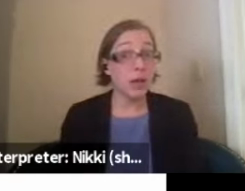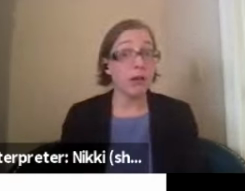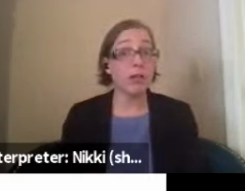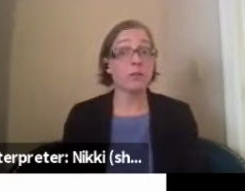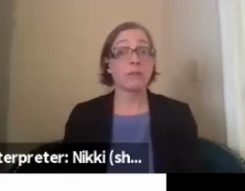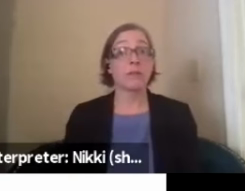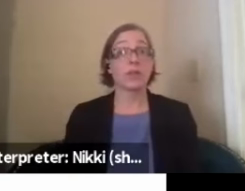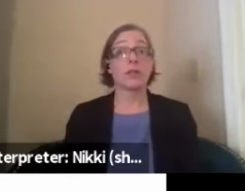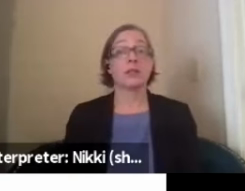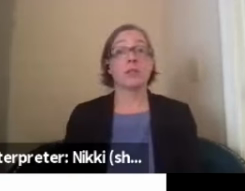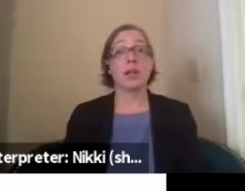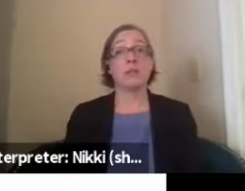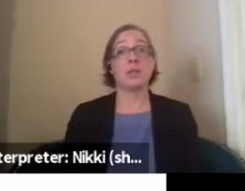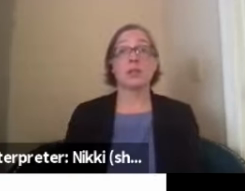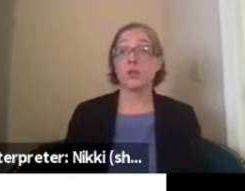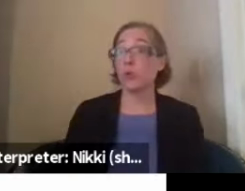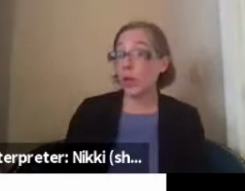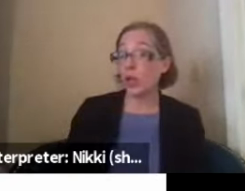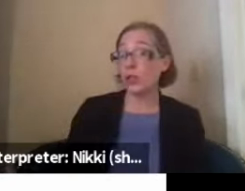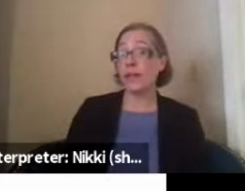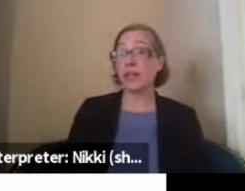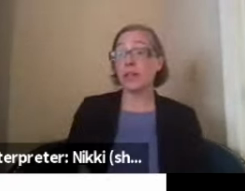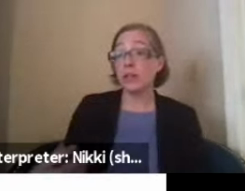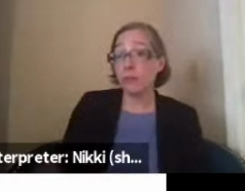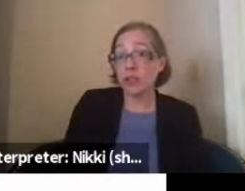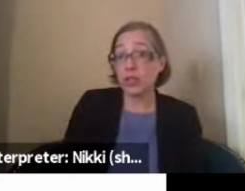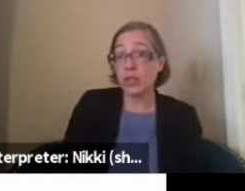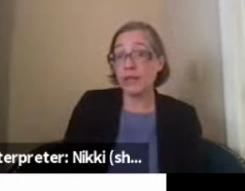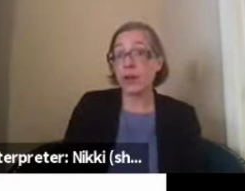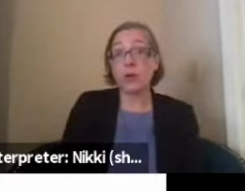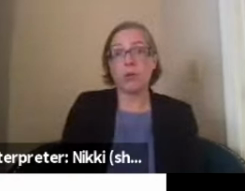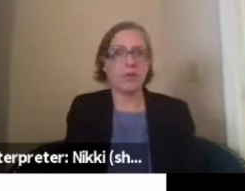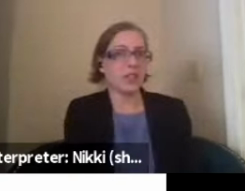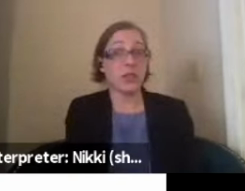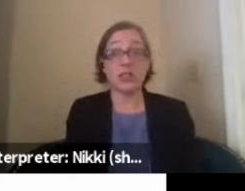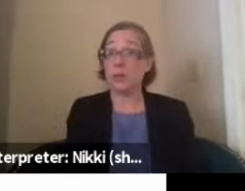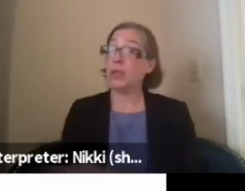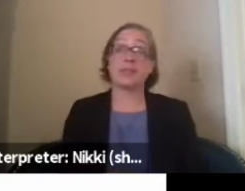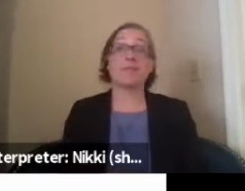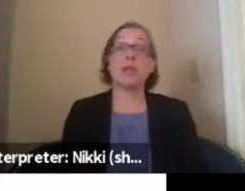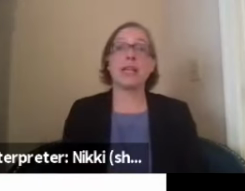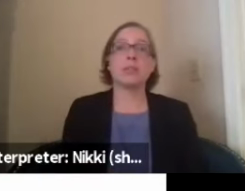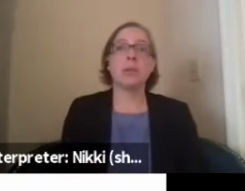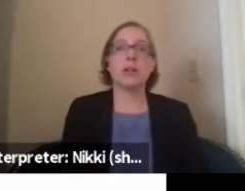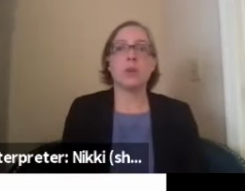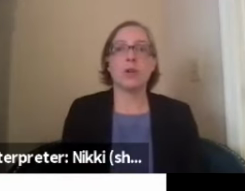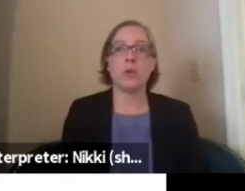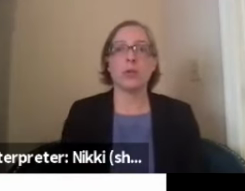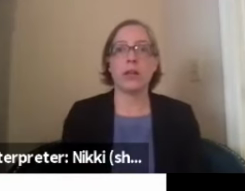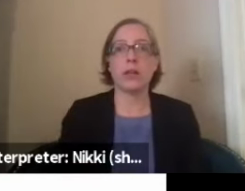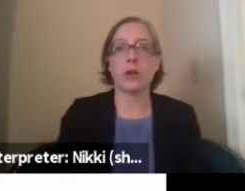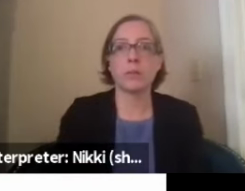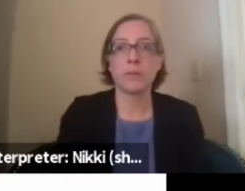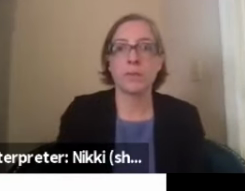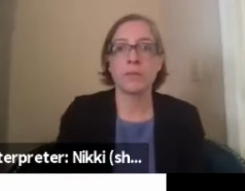talk about it. Sometimes the school will, and they can get the information they need there, or vice versa, but we can't depend on one or